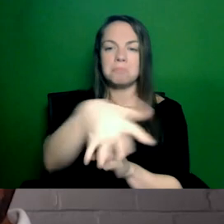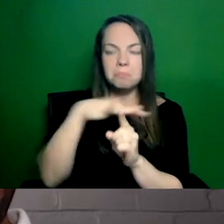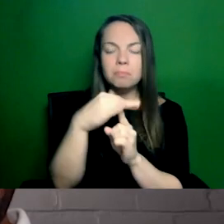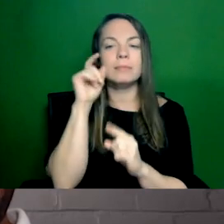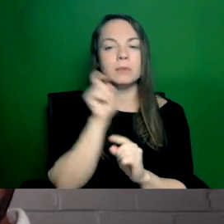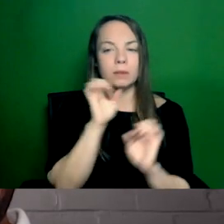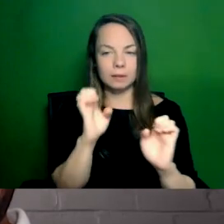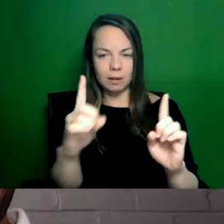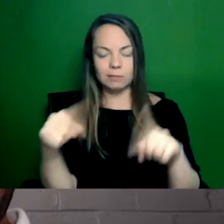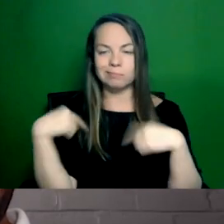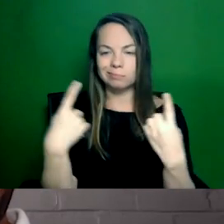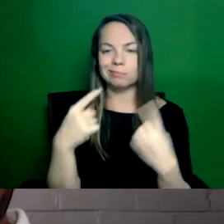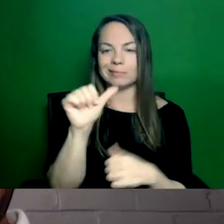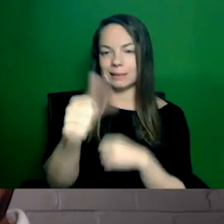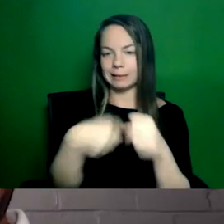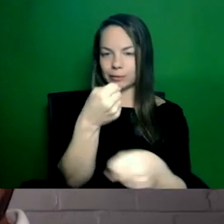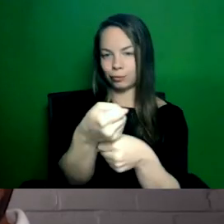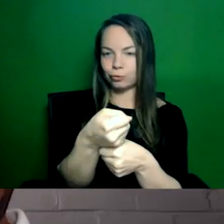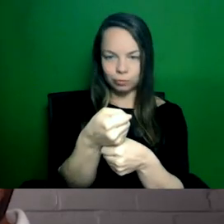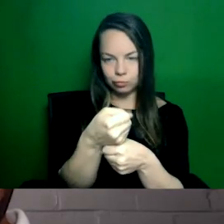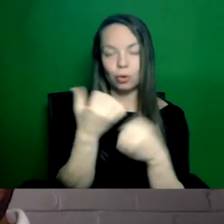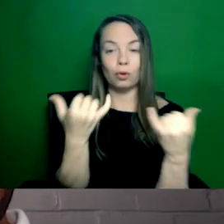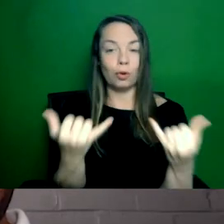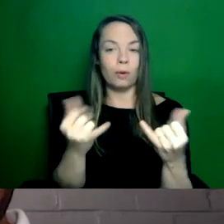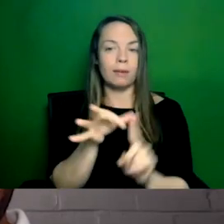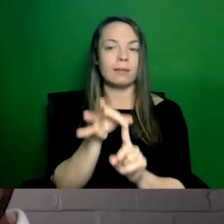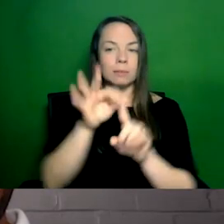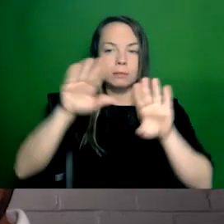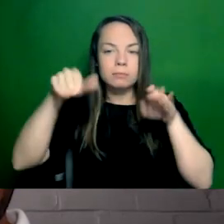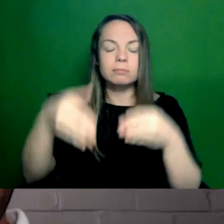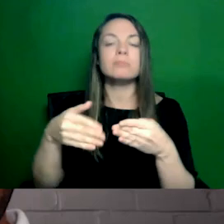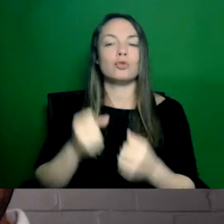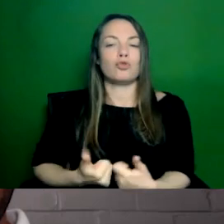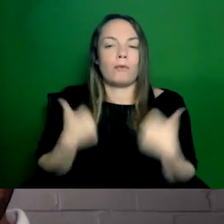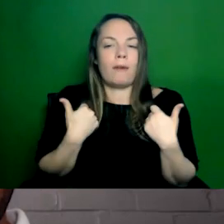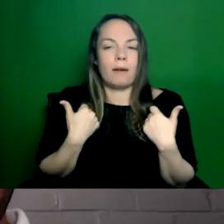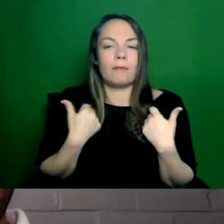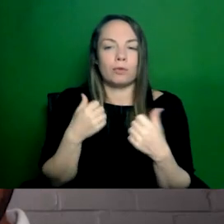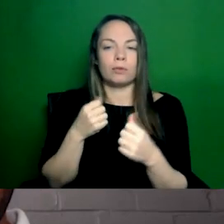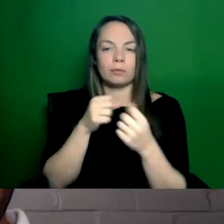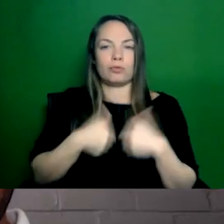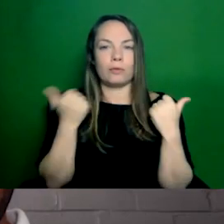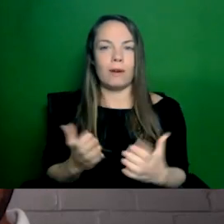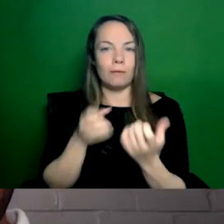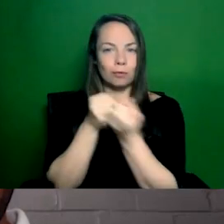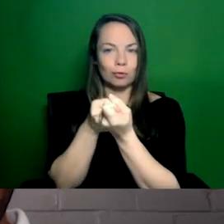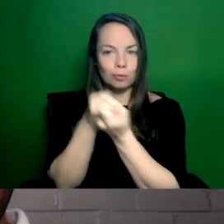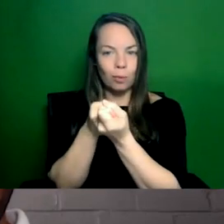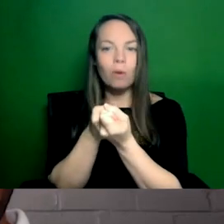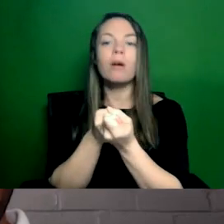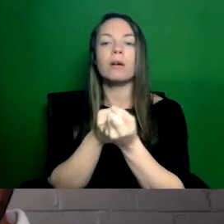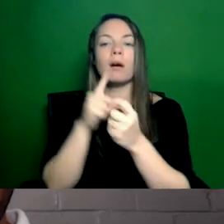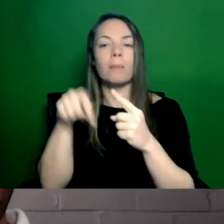decade, currently they specialize in sexual violence survivor support, integrating trauma-informed approaches into practice and